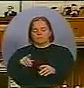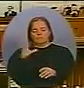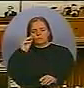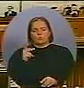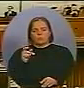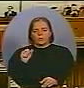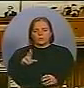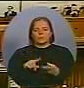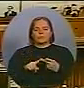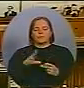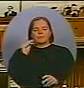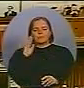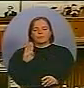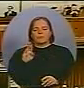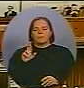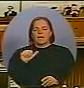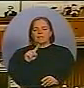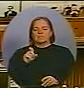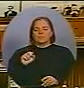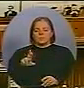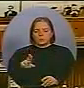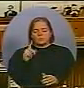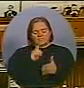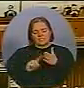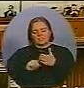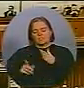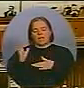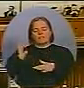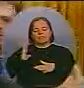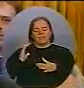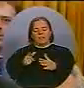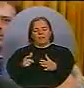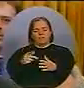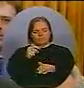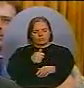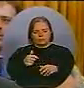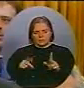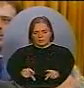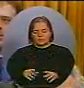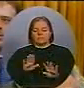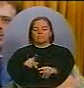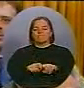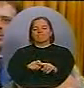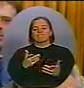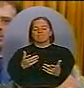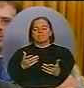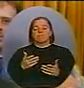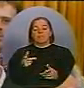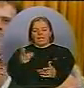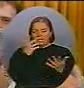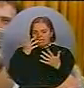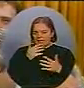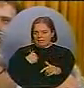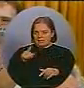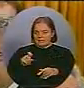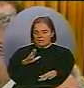Order. The honourable member for Timmins, James Bay, has the floor. Well, they get worried when they get questioned on accountability, Mr. Speaker, and so they're